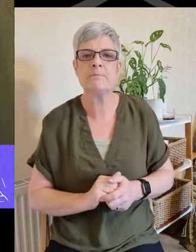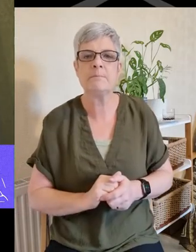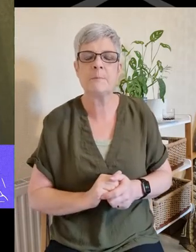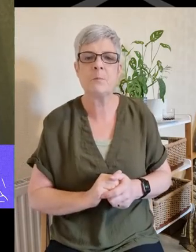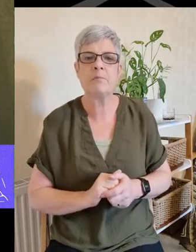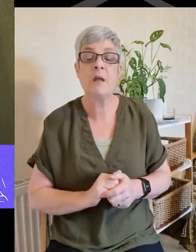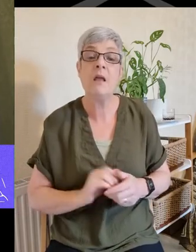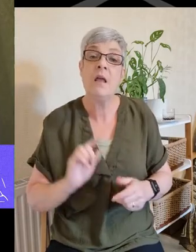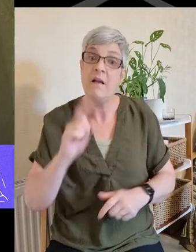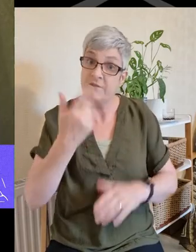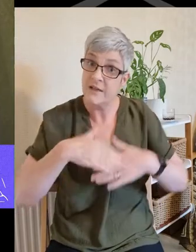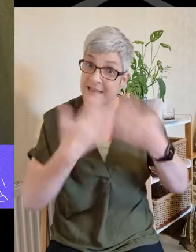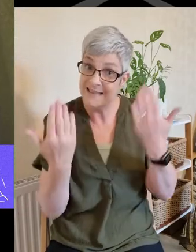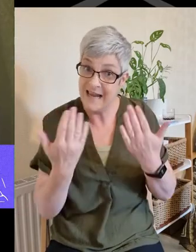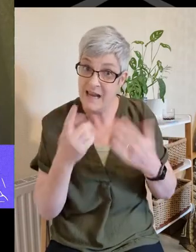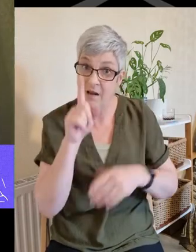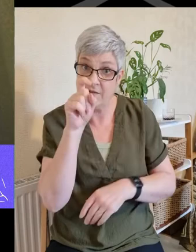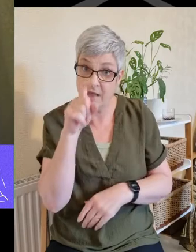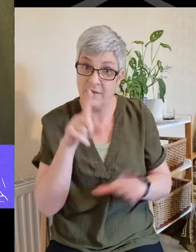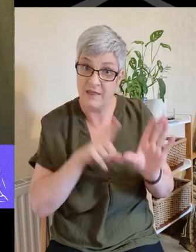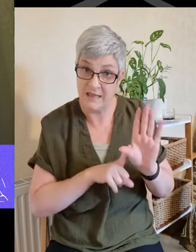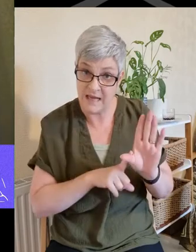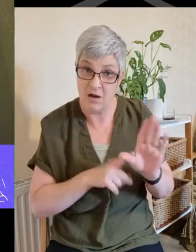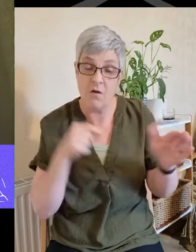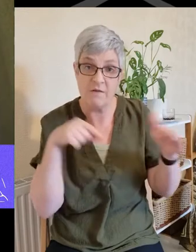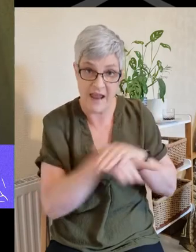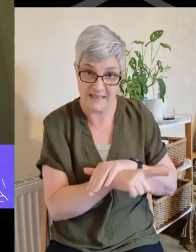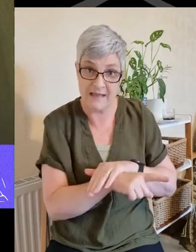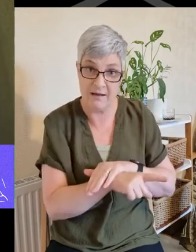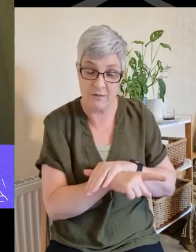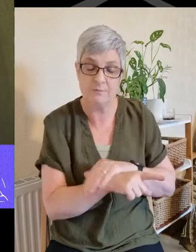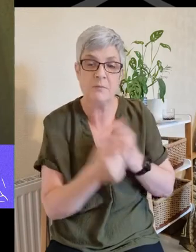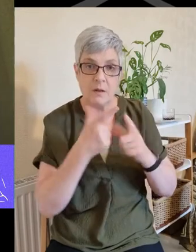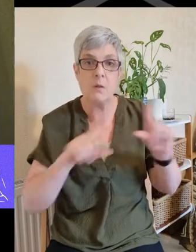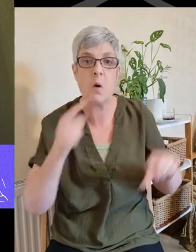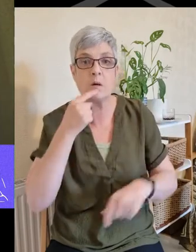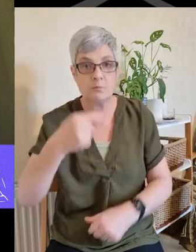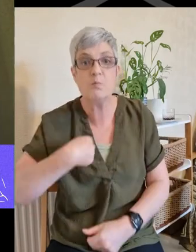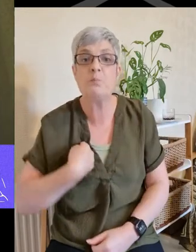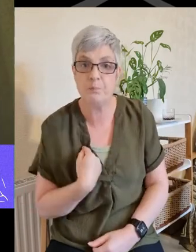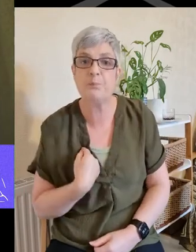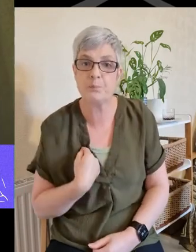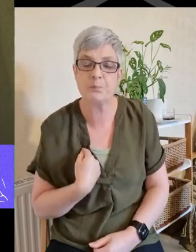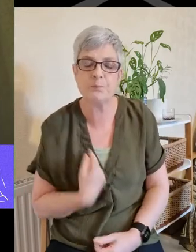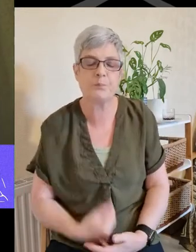On the first day of the month of the 11th year of our exile, the Lord spoke to me.